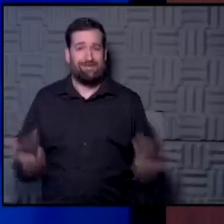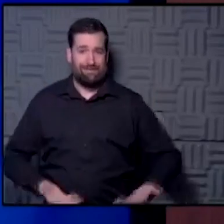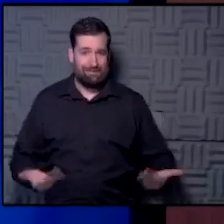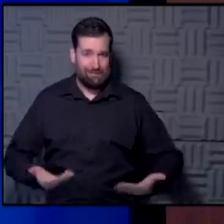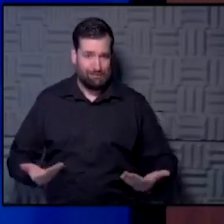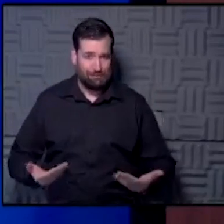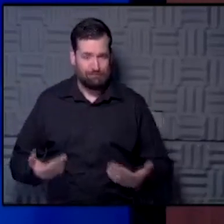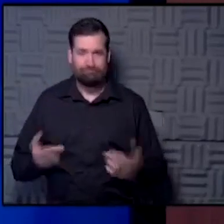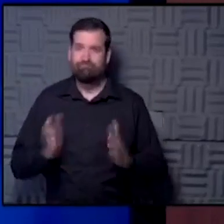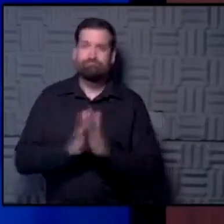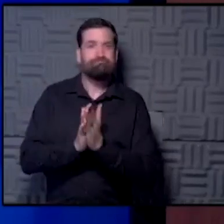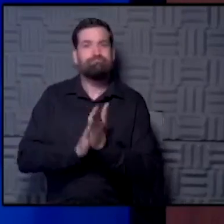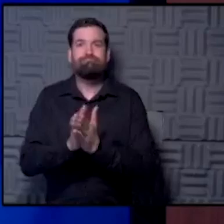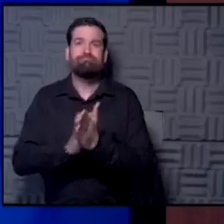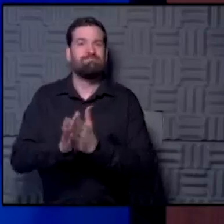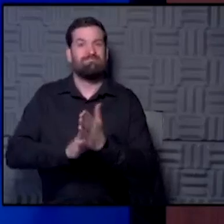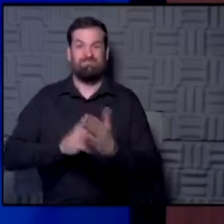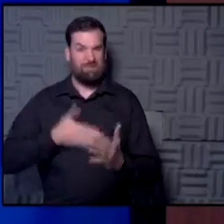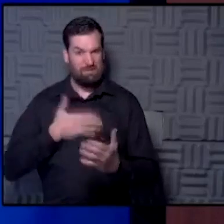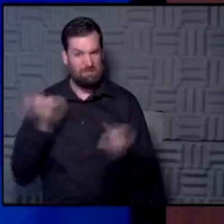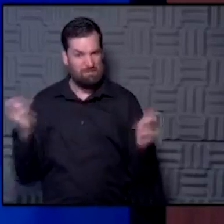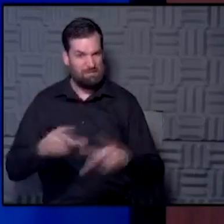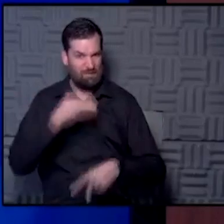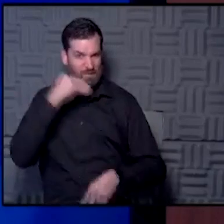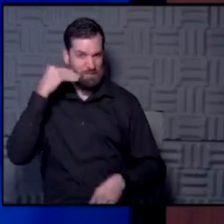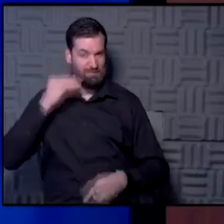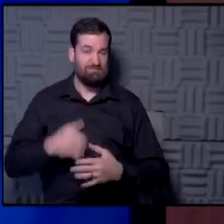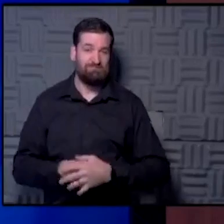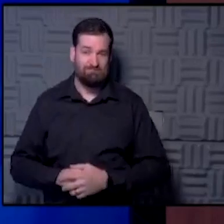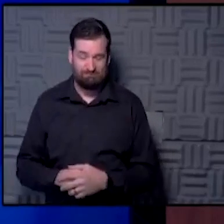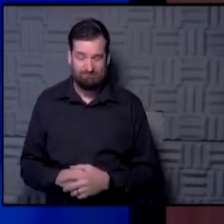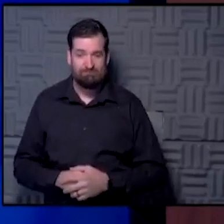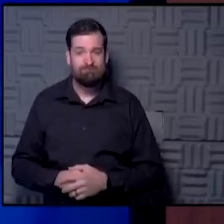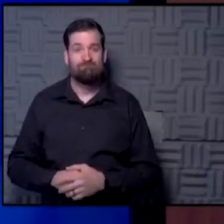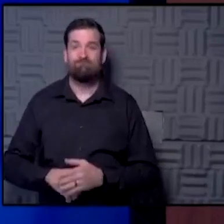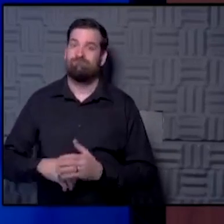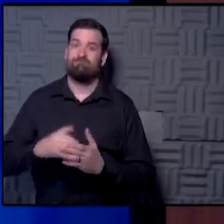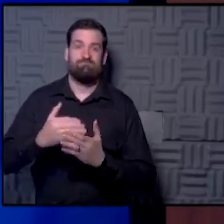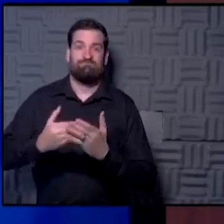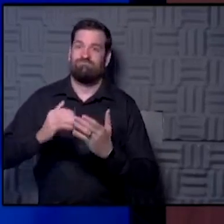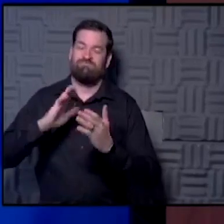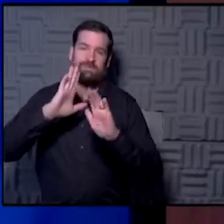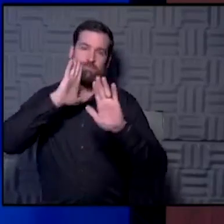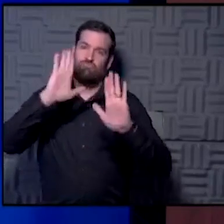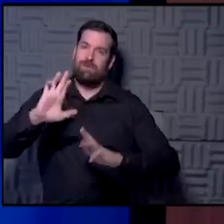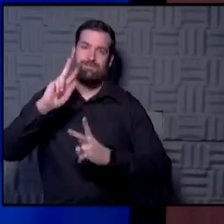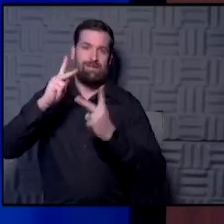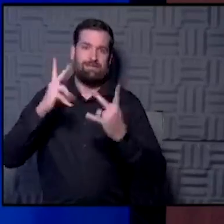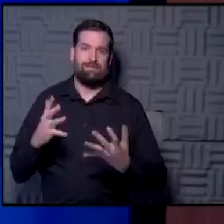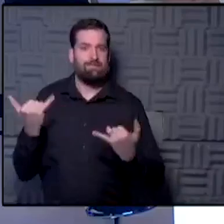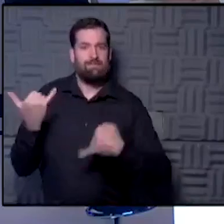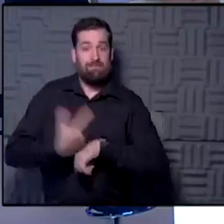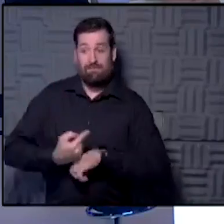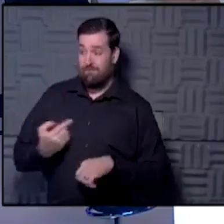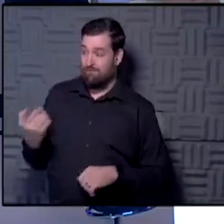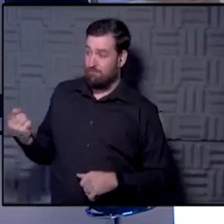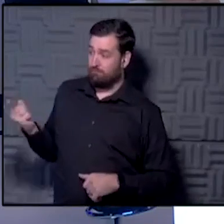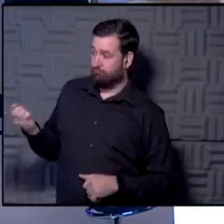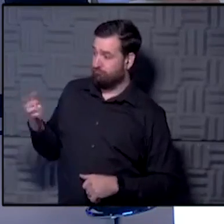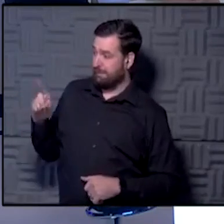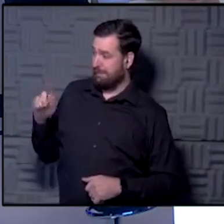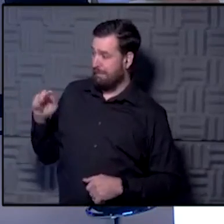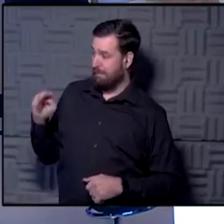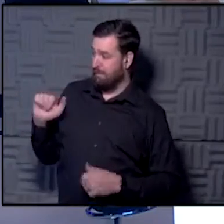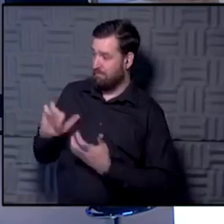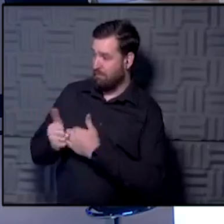the saddle, and just really happy to be back home. And we have some great guests with us today. But first, Dana, how are we